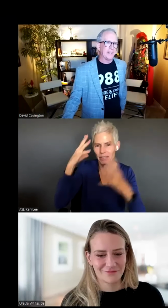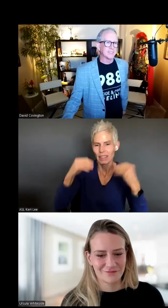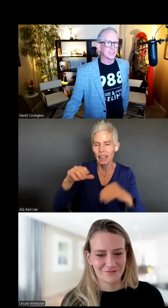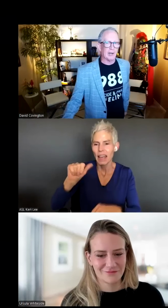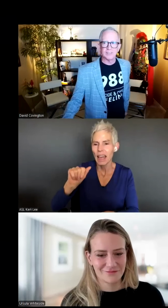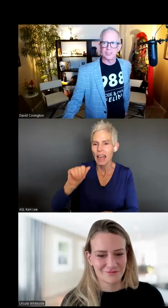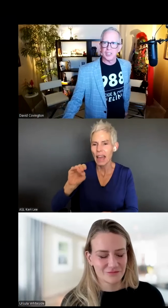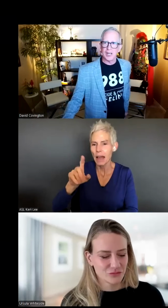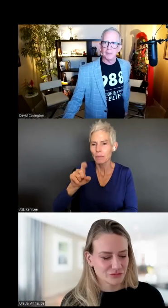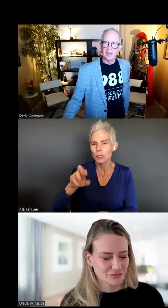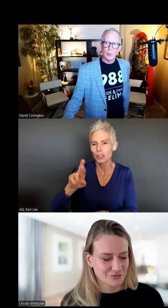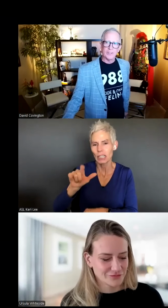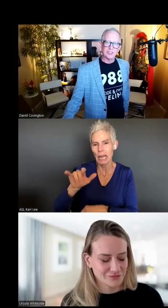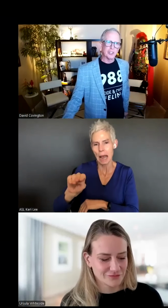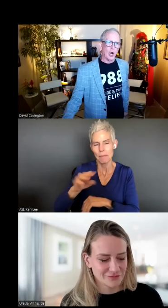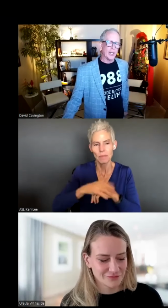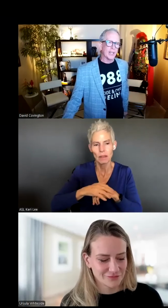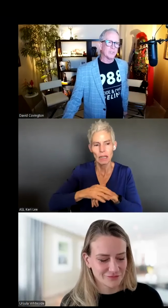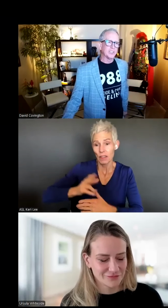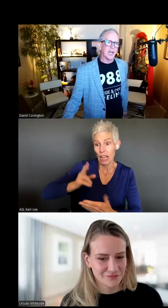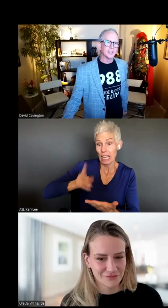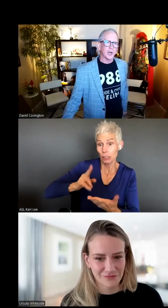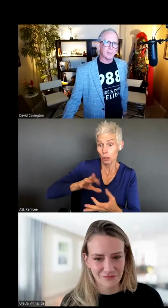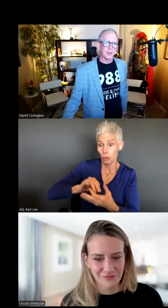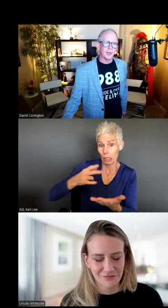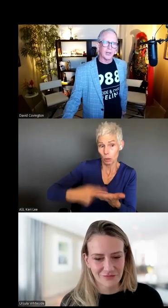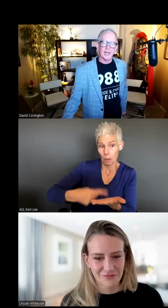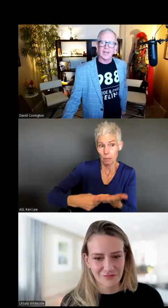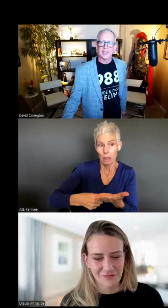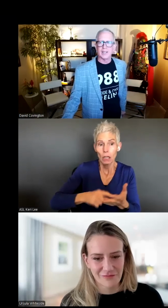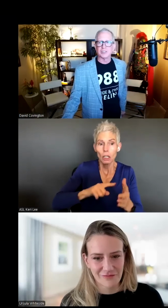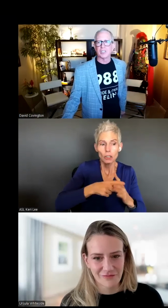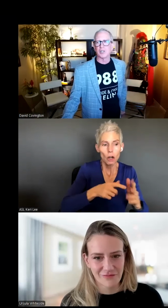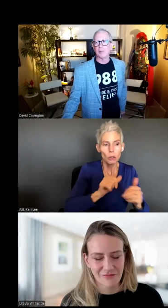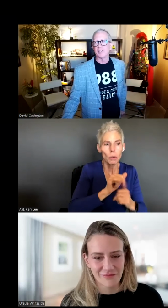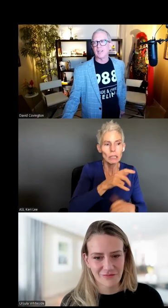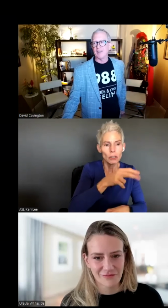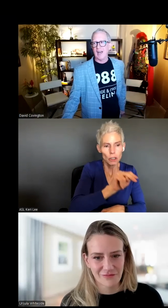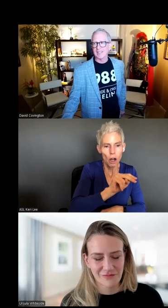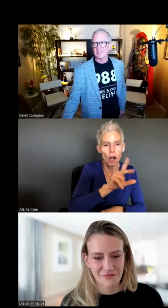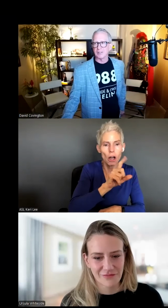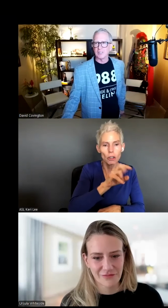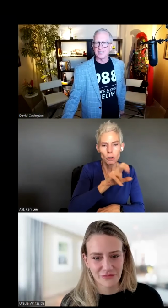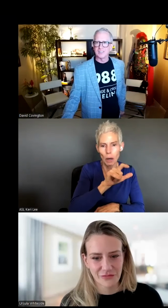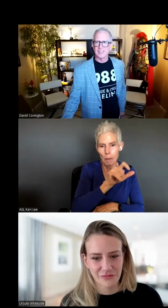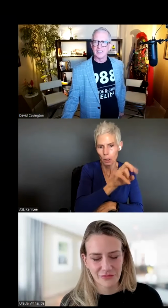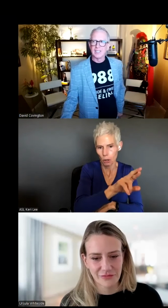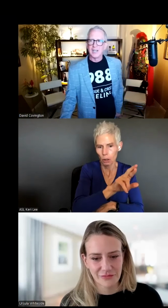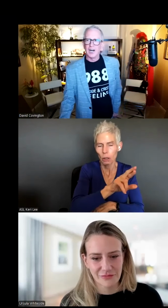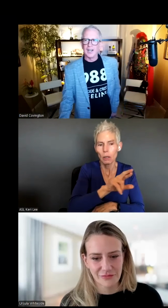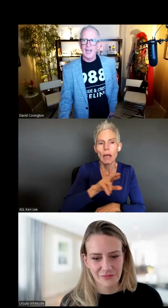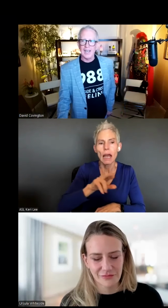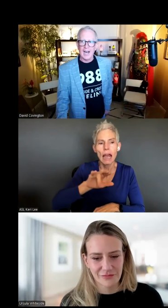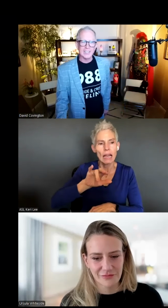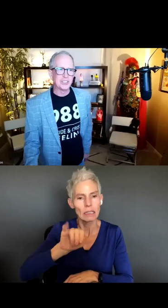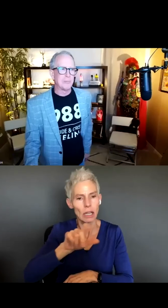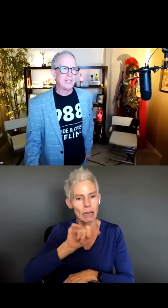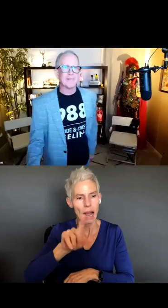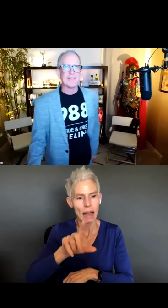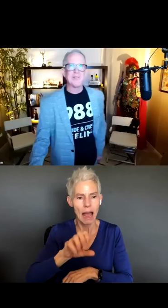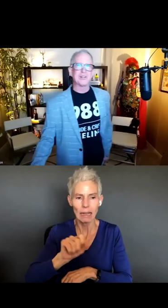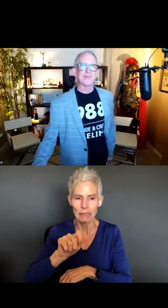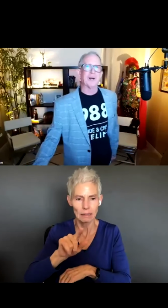of debates at the Crisis Jam. We started with Dr. John Draper and Dave Atkins from Listen on AI